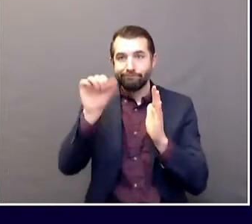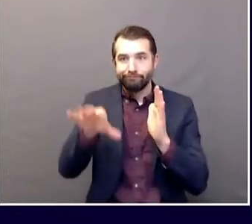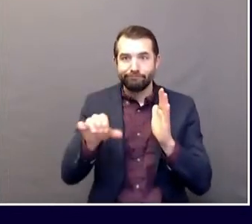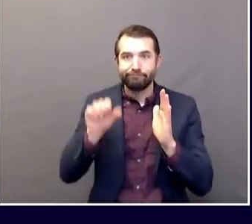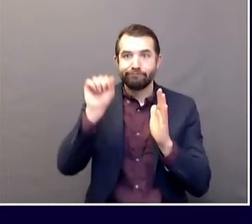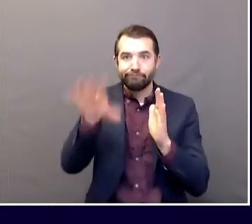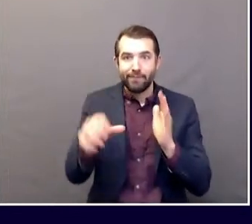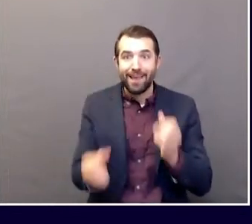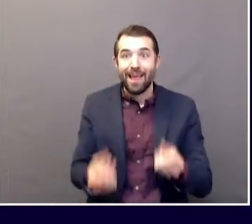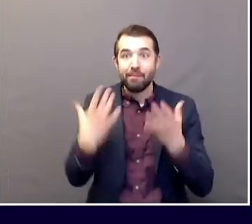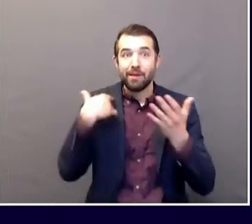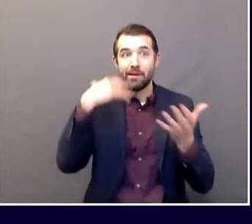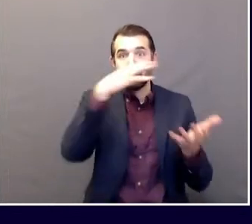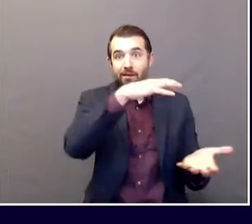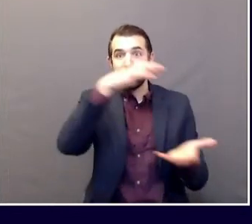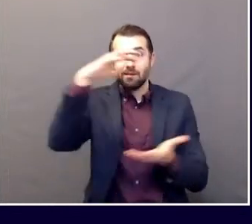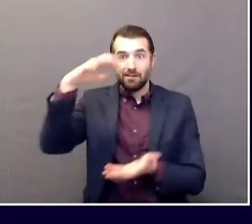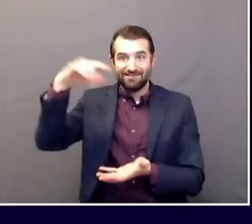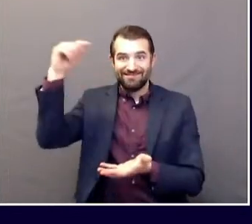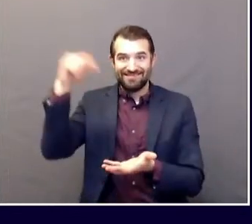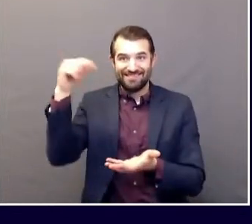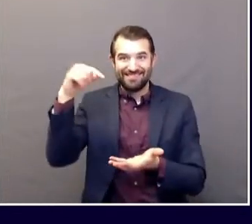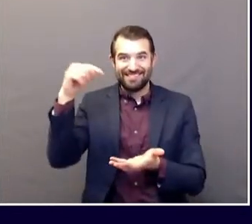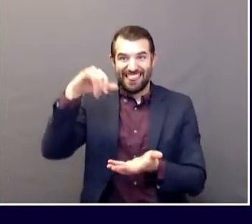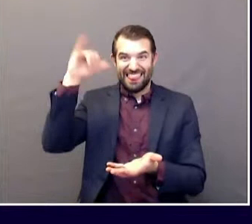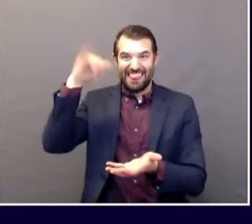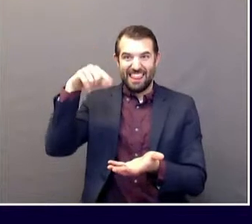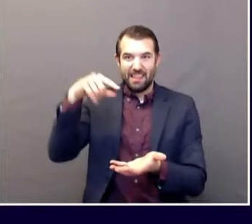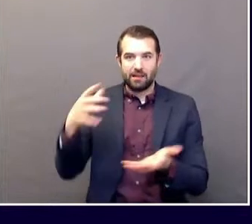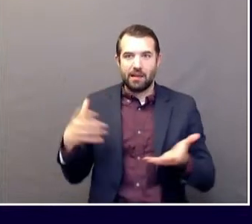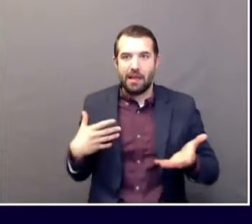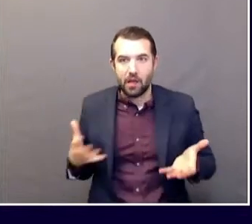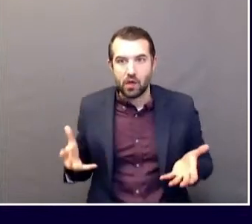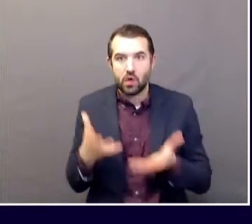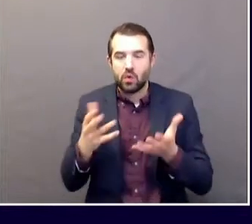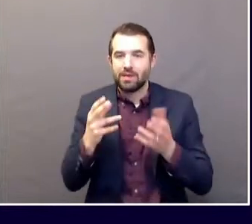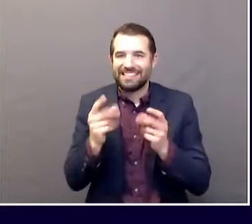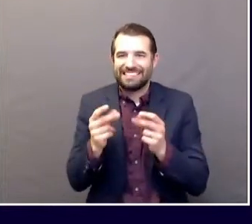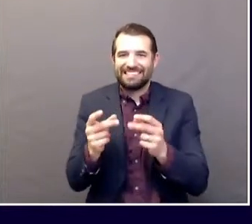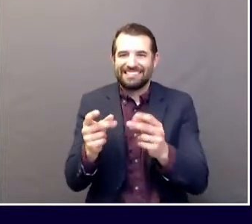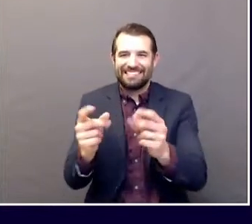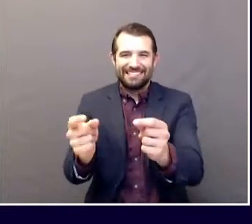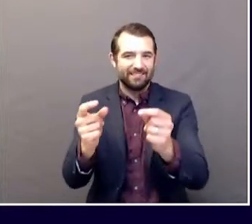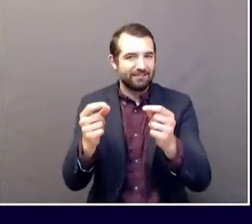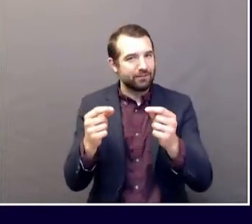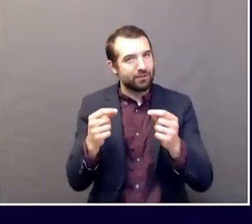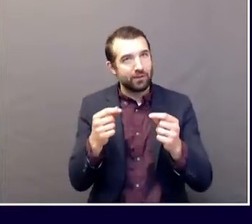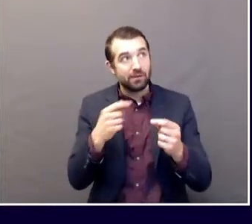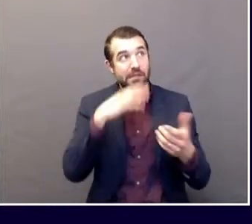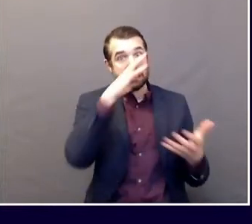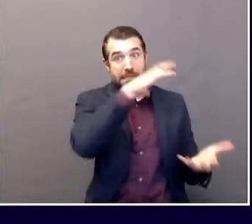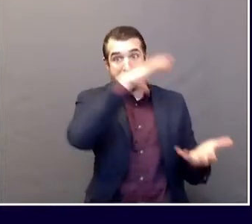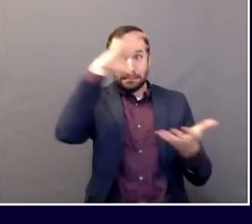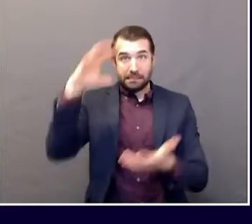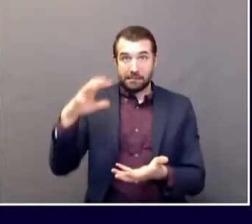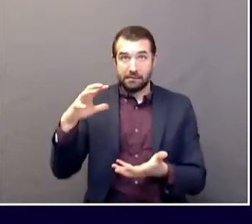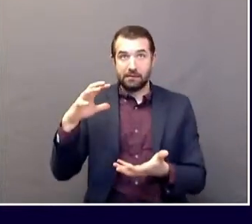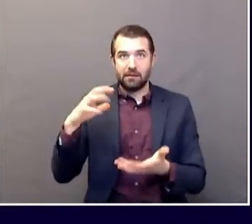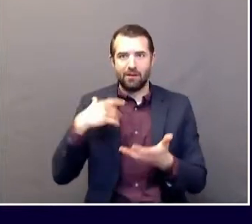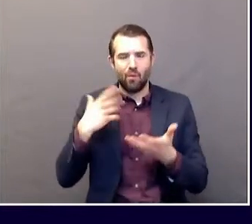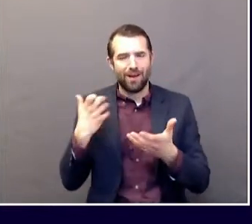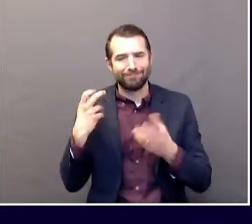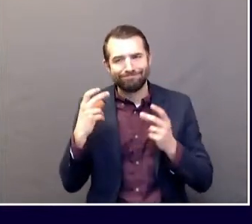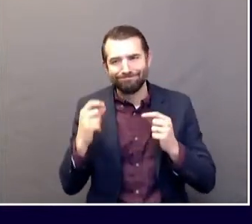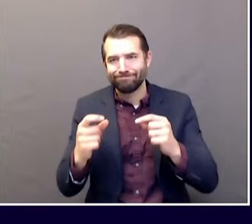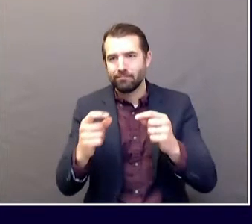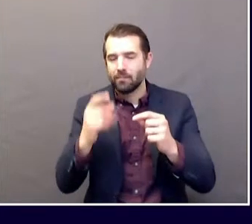can vaccinate folks. And that speed, of course, determines how we move forward into other age categories. So it definitely helps the